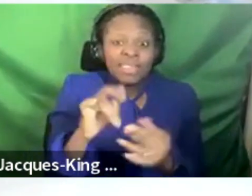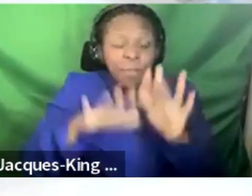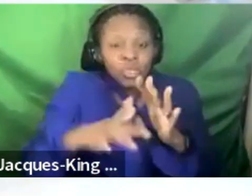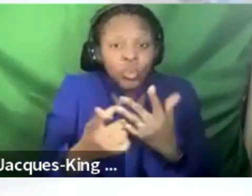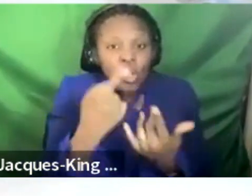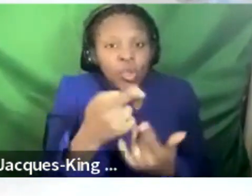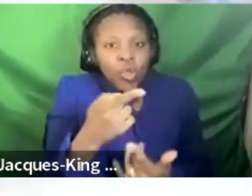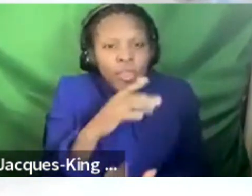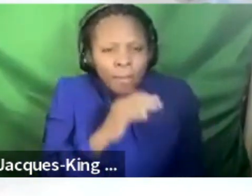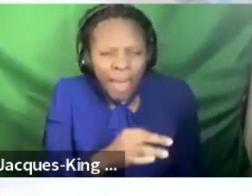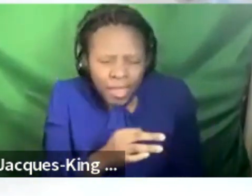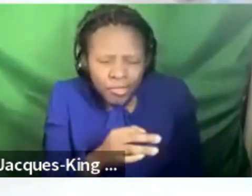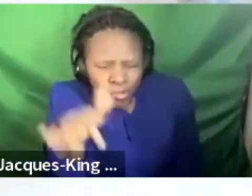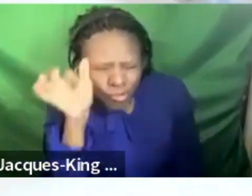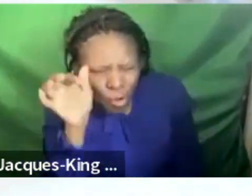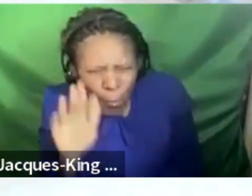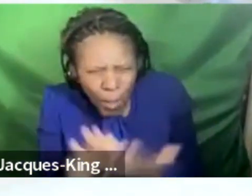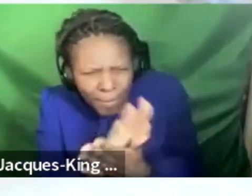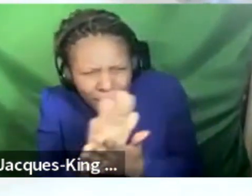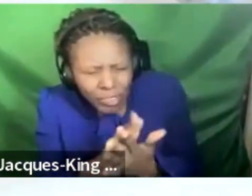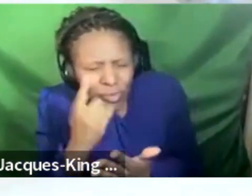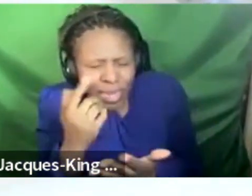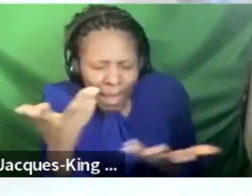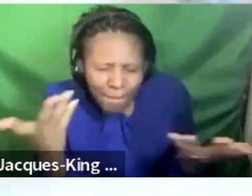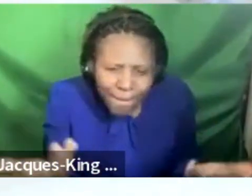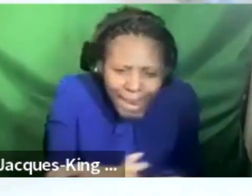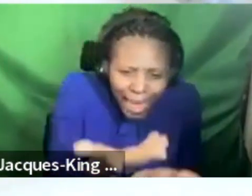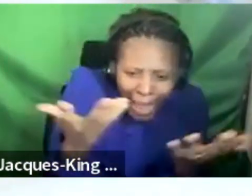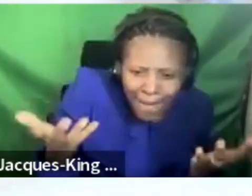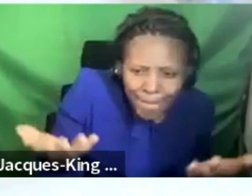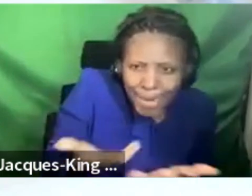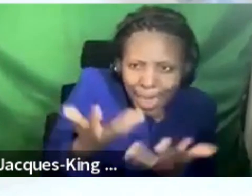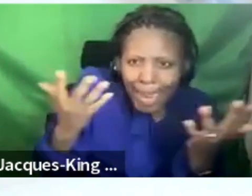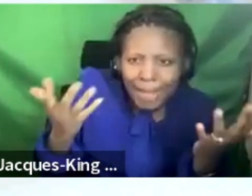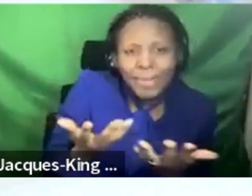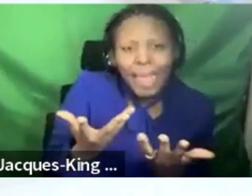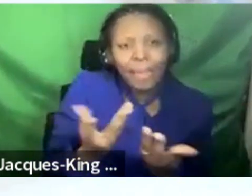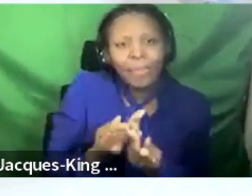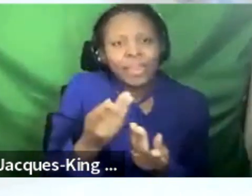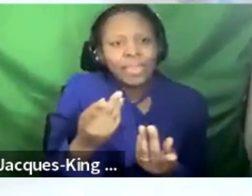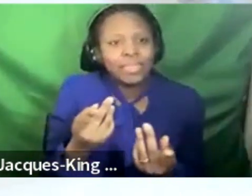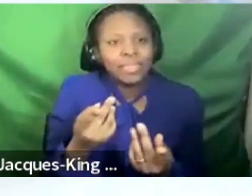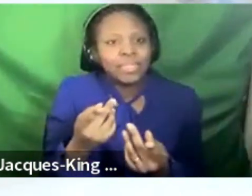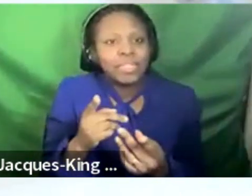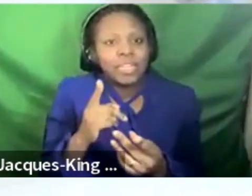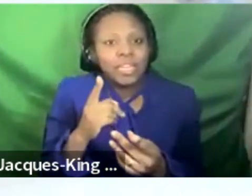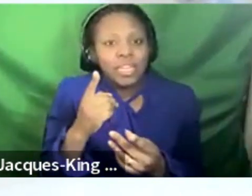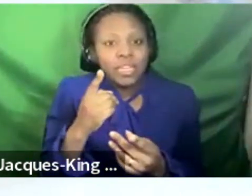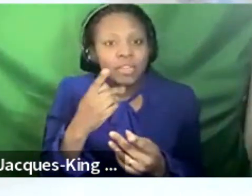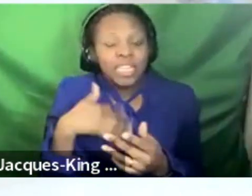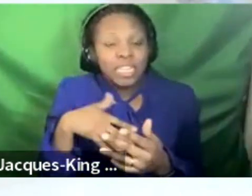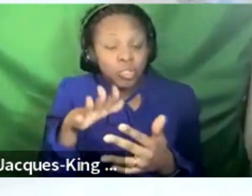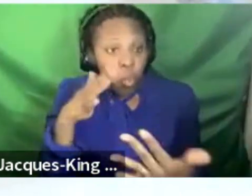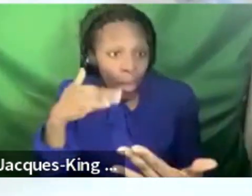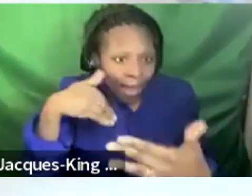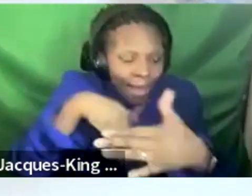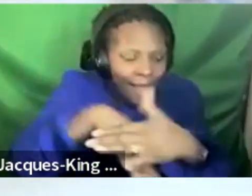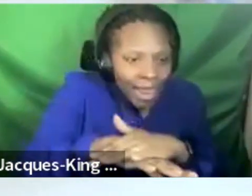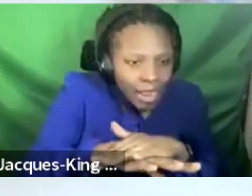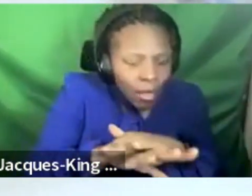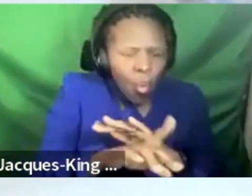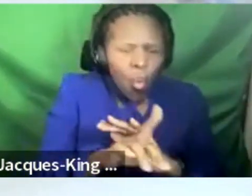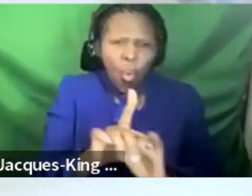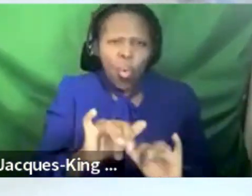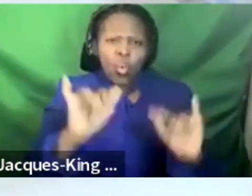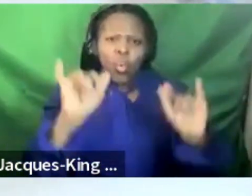here? Do you see what I mean? You can play and play and play with it. I think it's about running into it rather than, oh, this